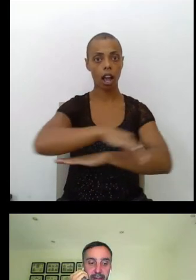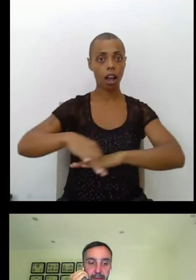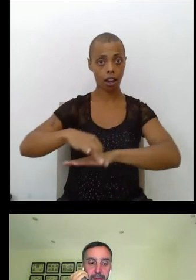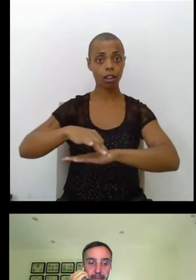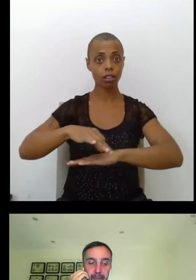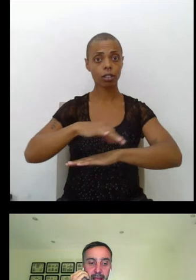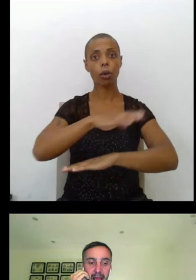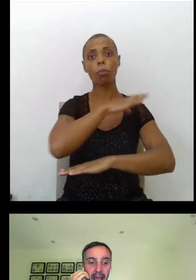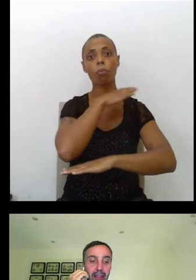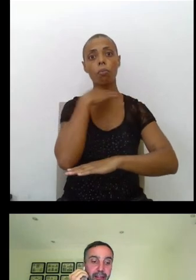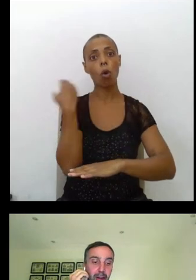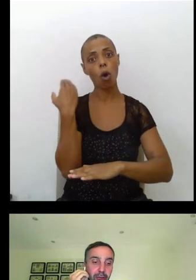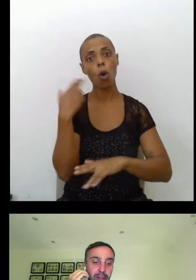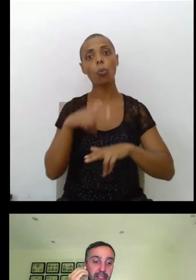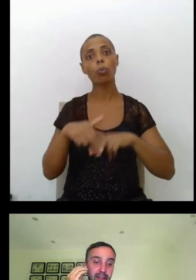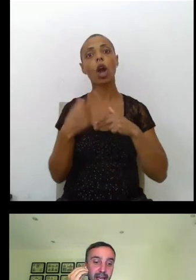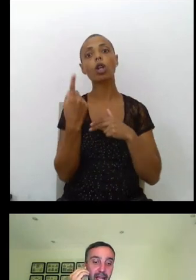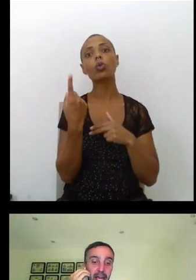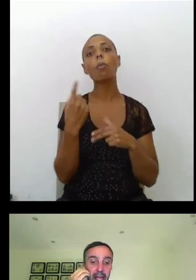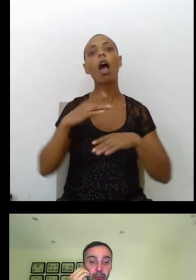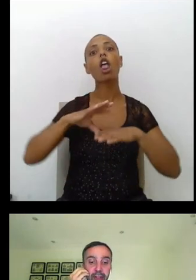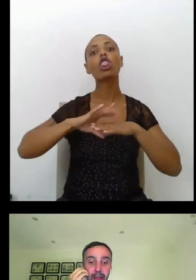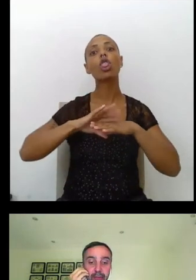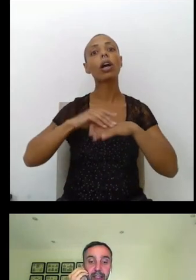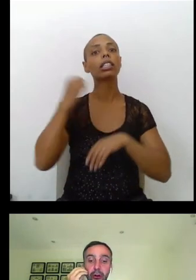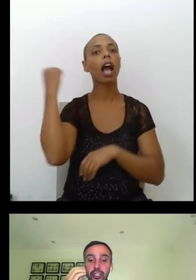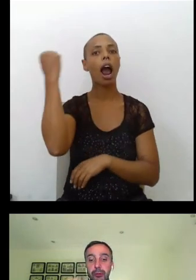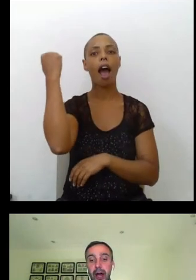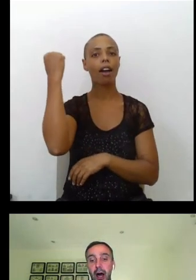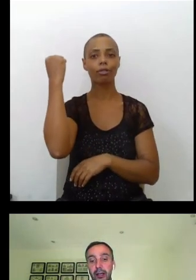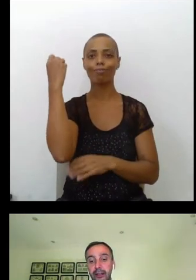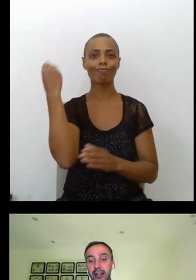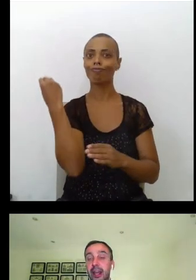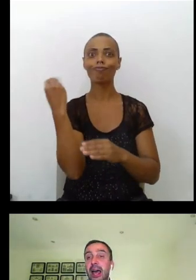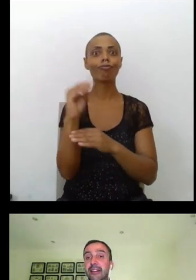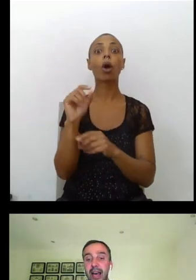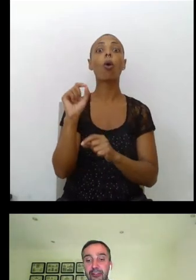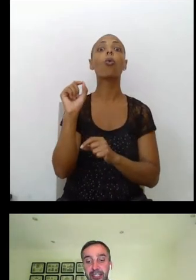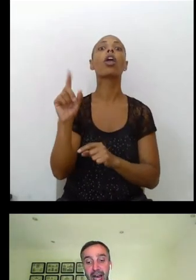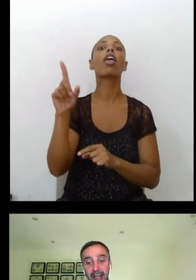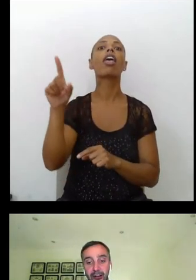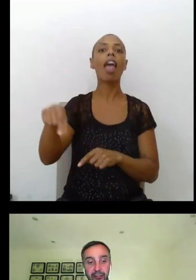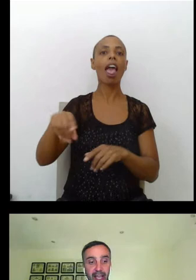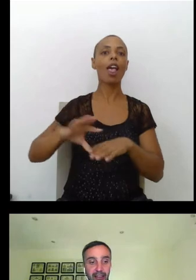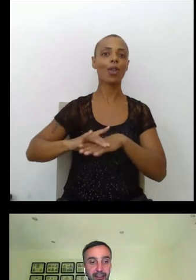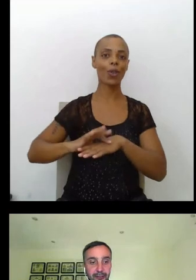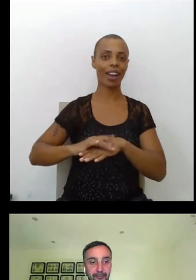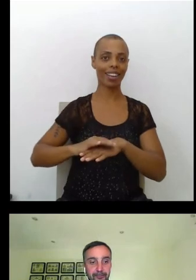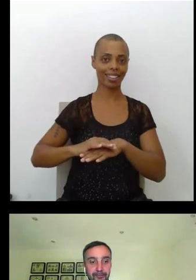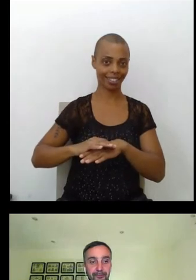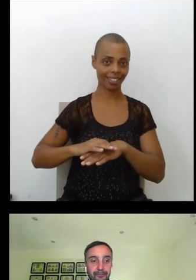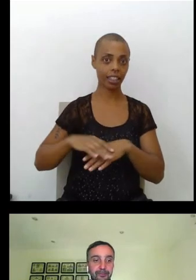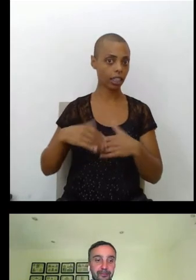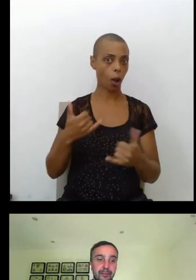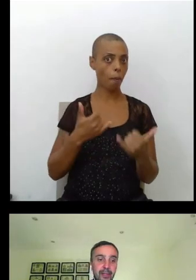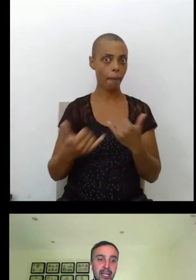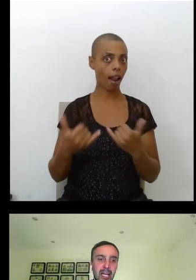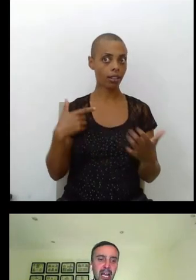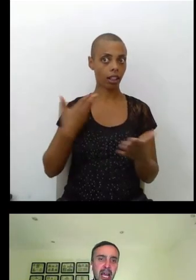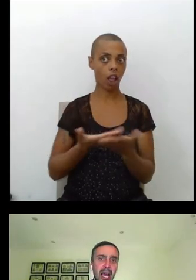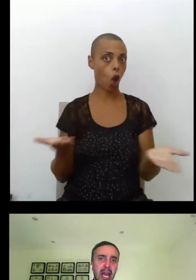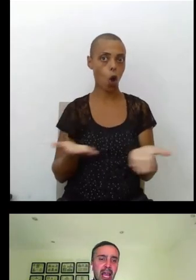illness and so to this day it would seem that no German architect has ever died of AIDS